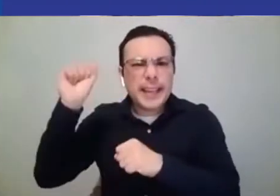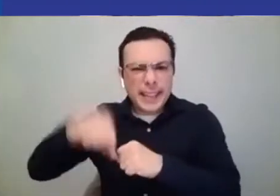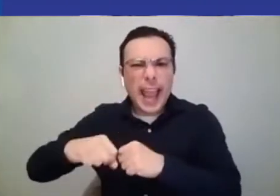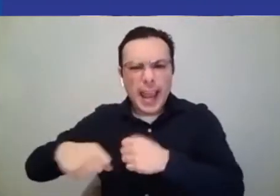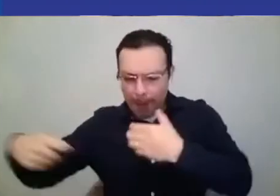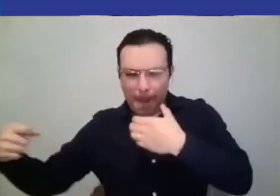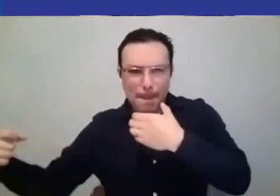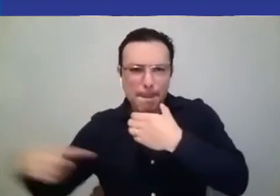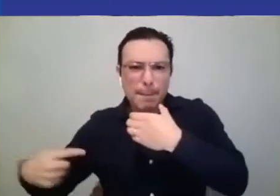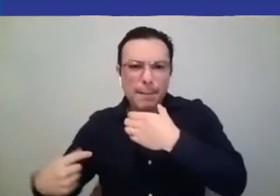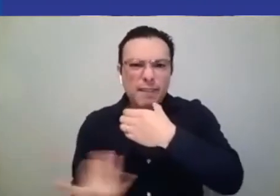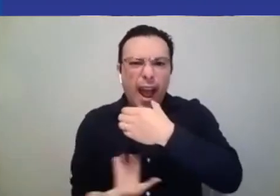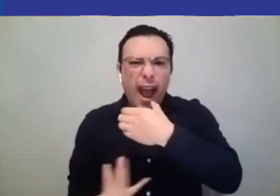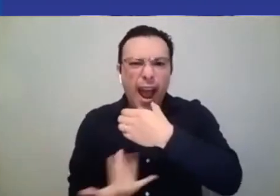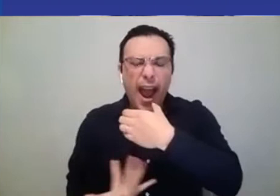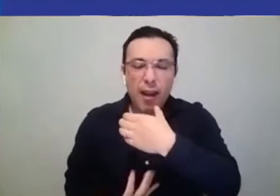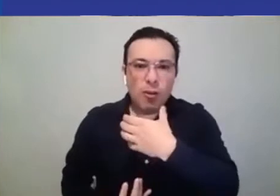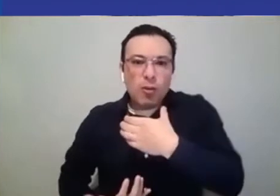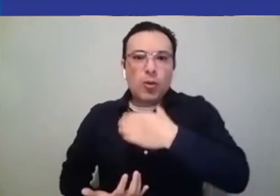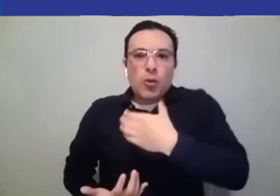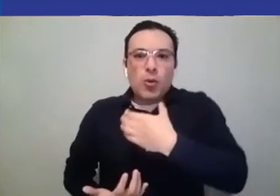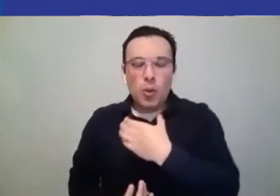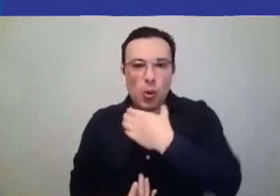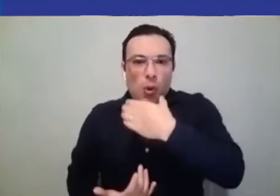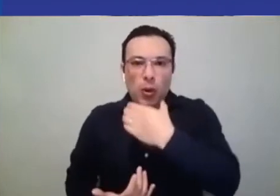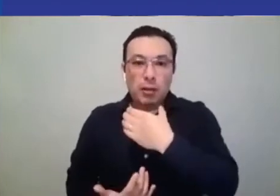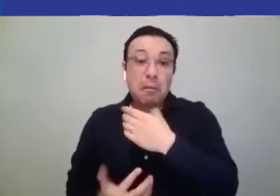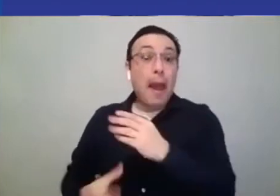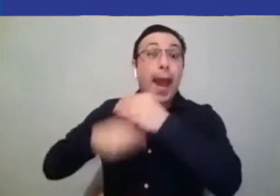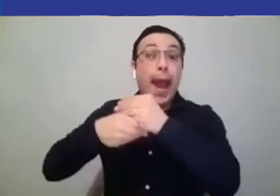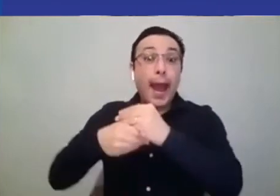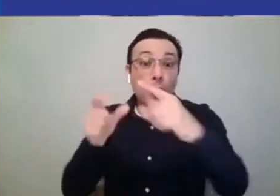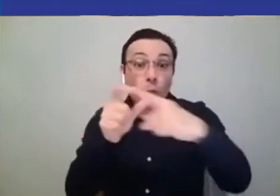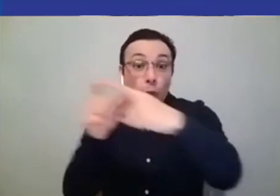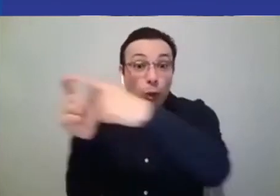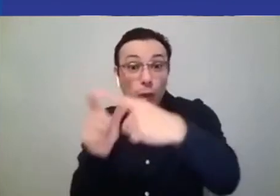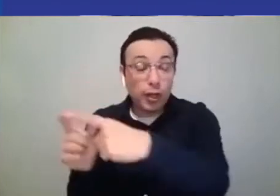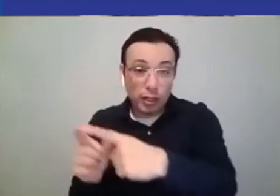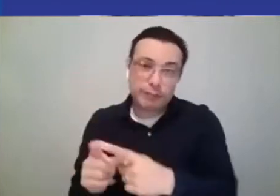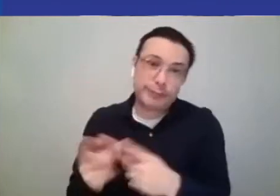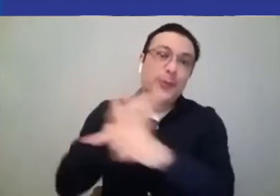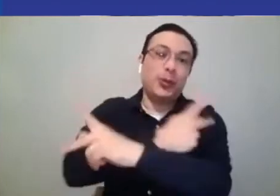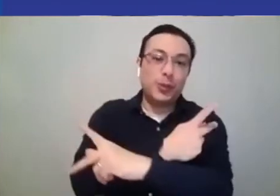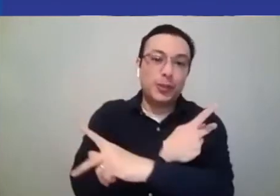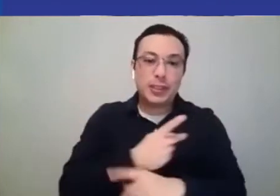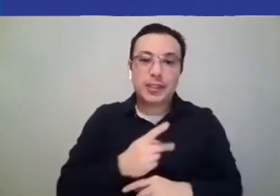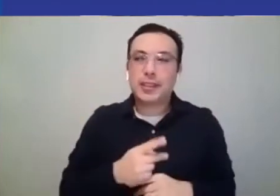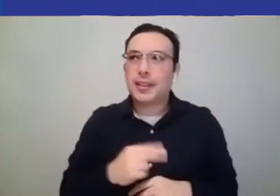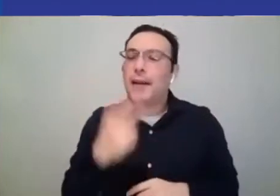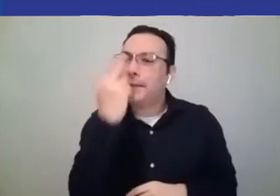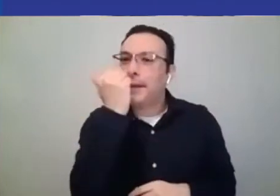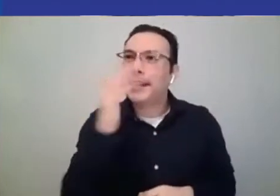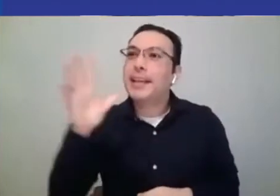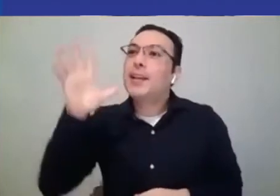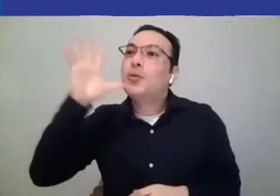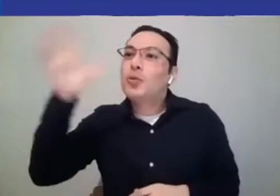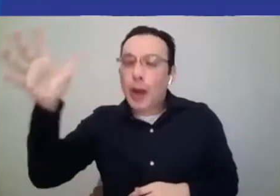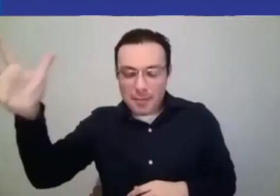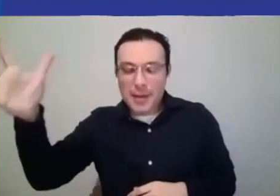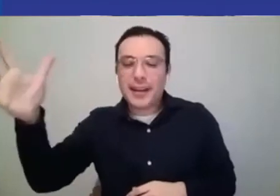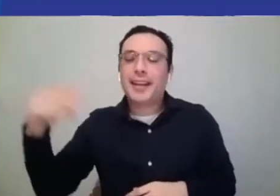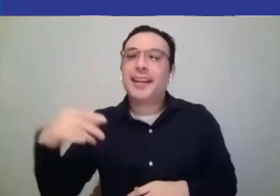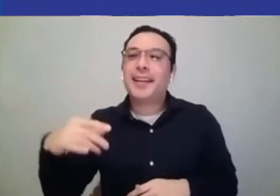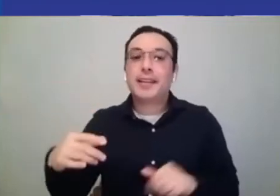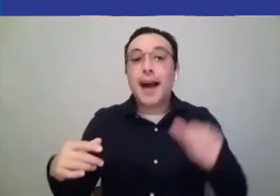can spark movement along with the lyrics, because apparently from my adoring grandparent,